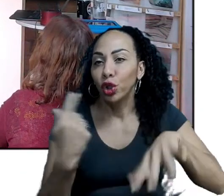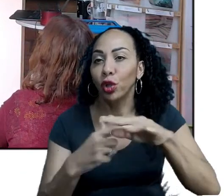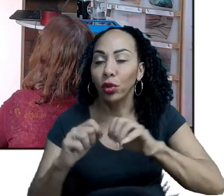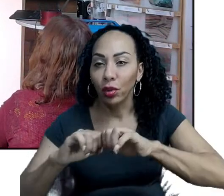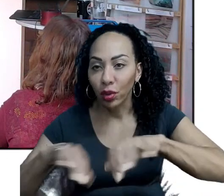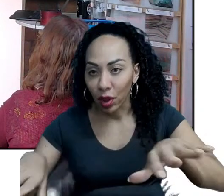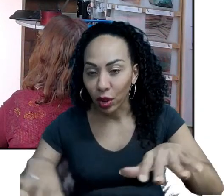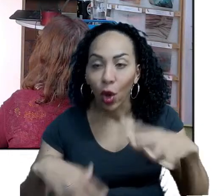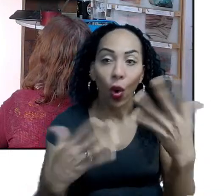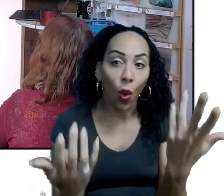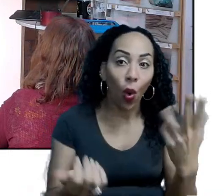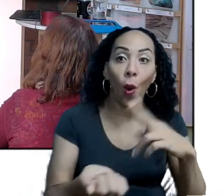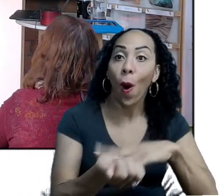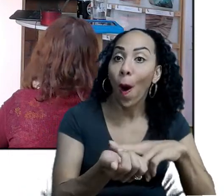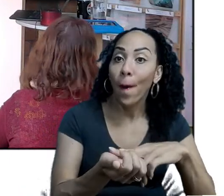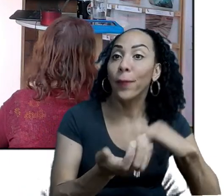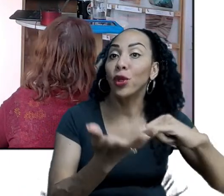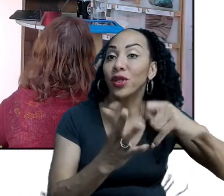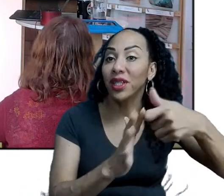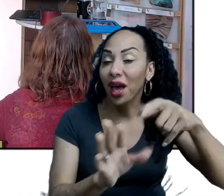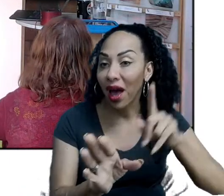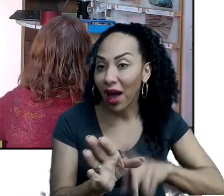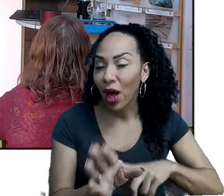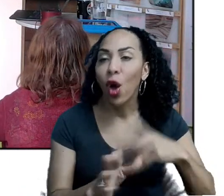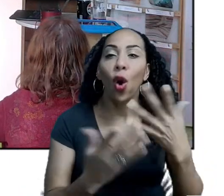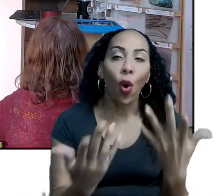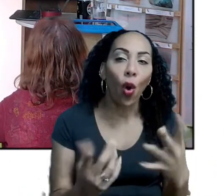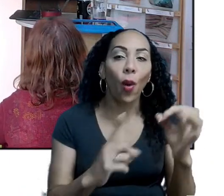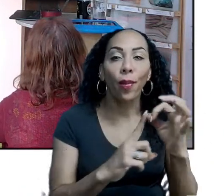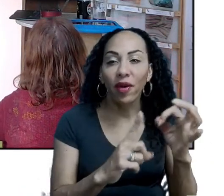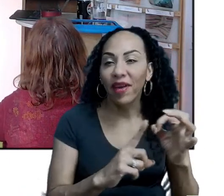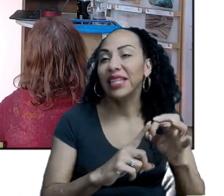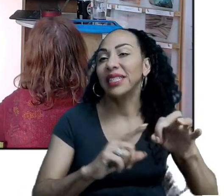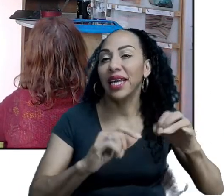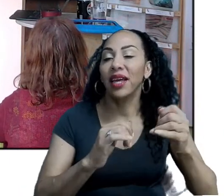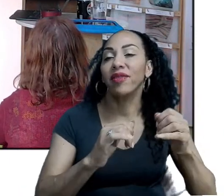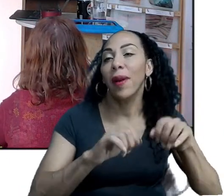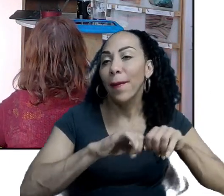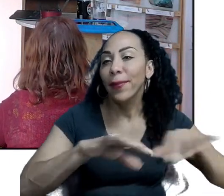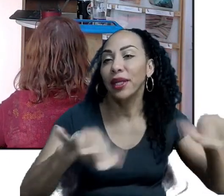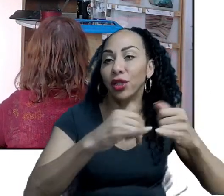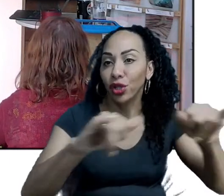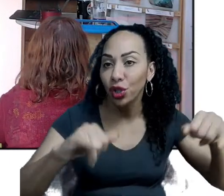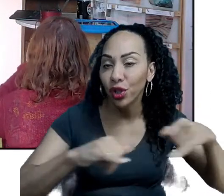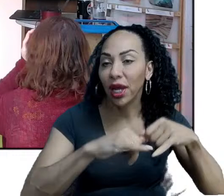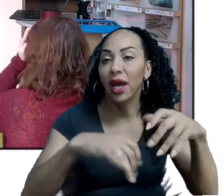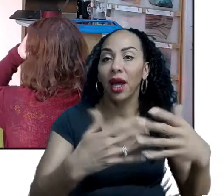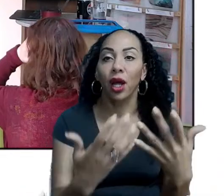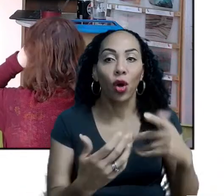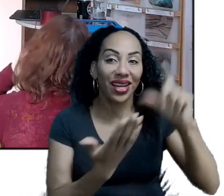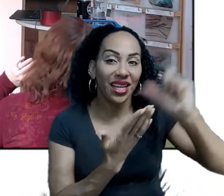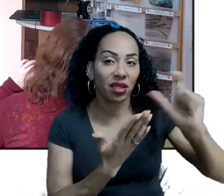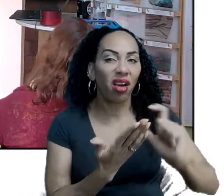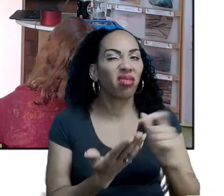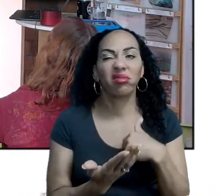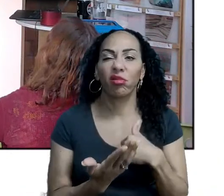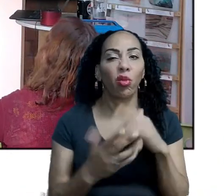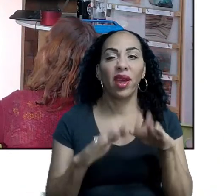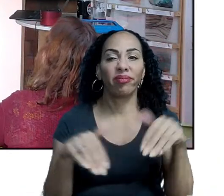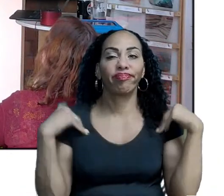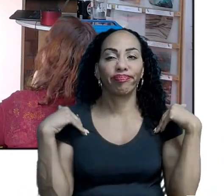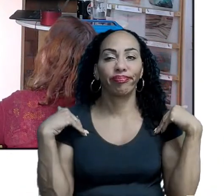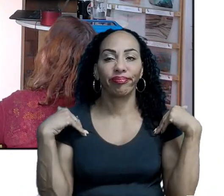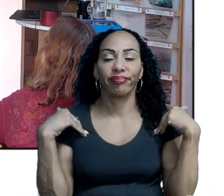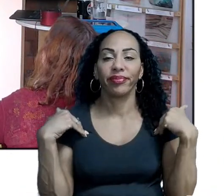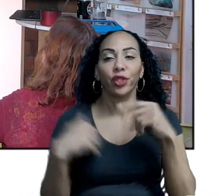pmstudiouk.bsky.social on Blue Sky, or at Pervasive Media Studio on Instagram. If you are following us on Twitter, we are not on Twitter anymore, or X, or whatever you